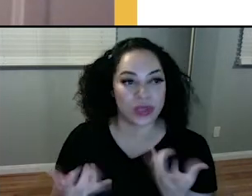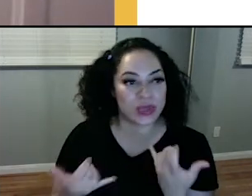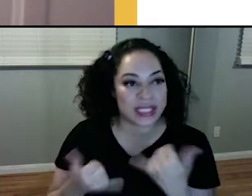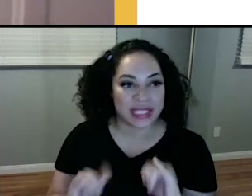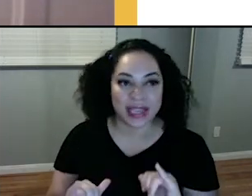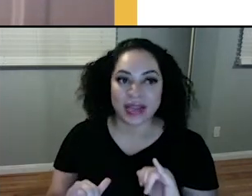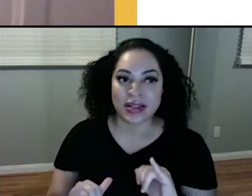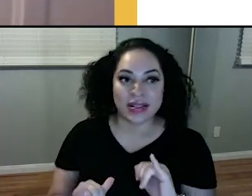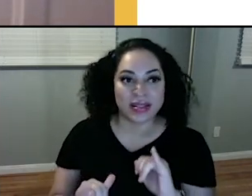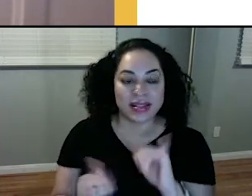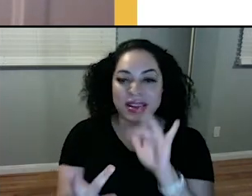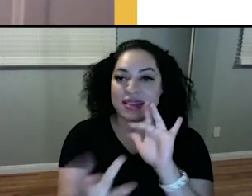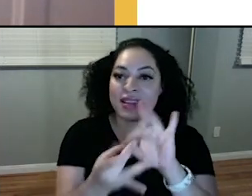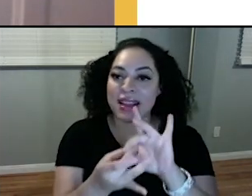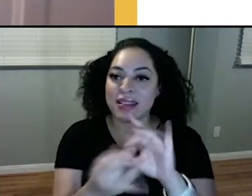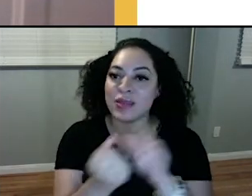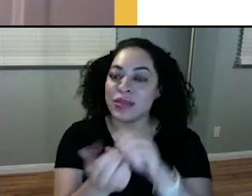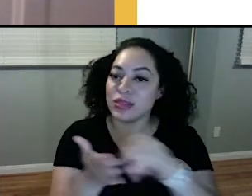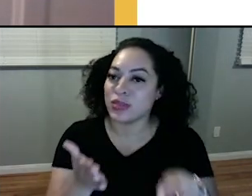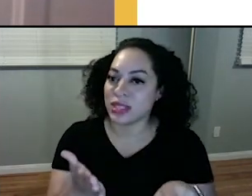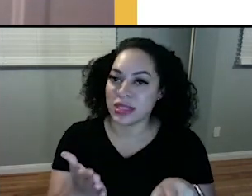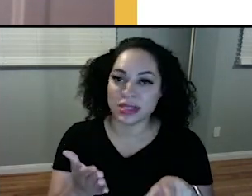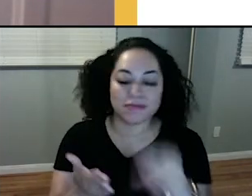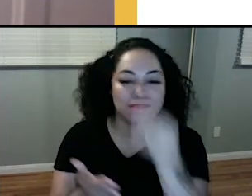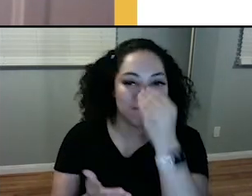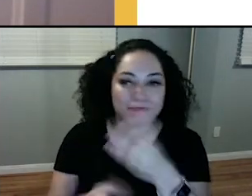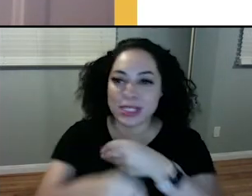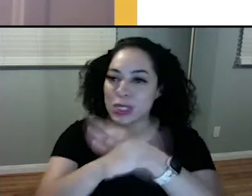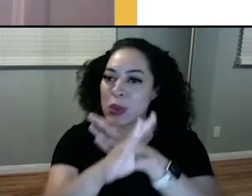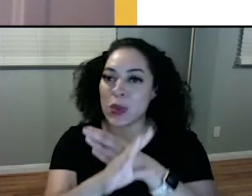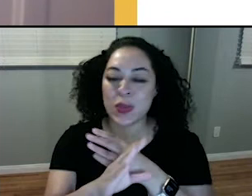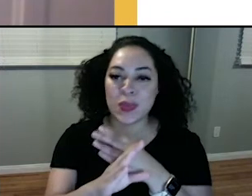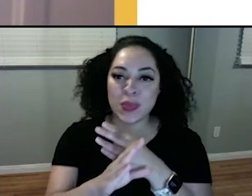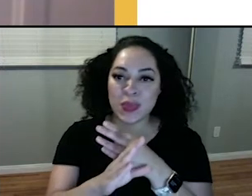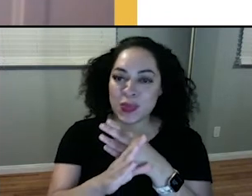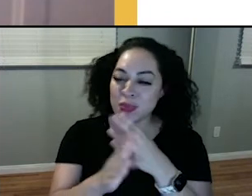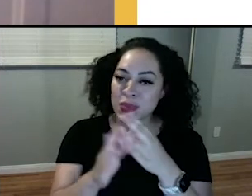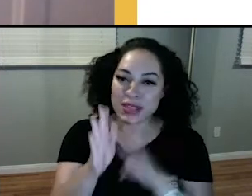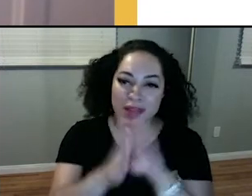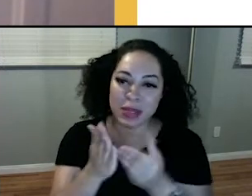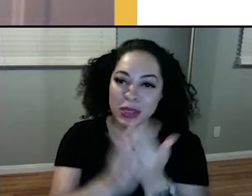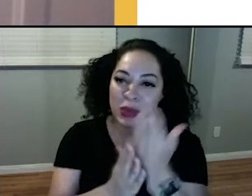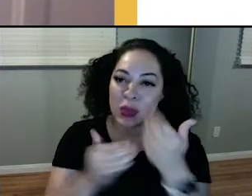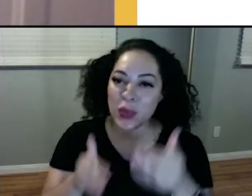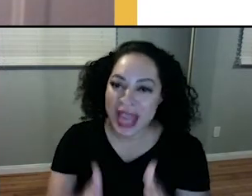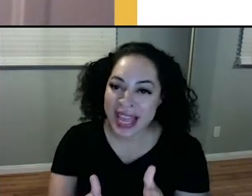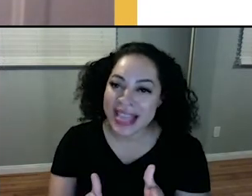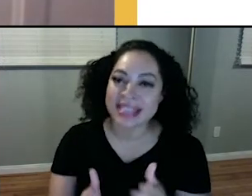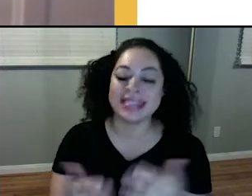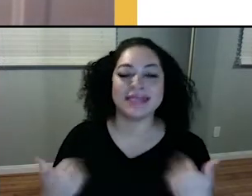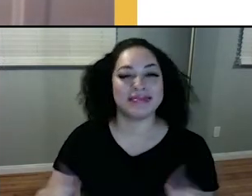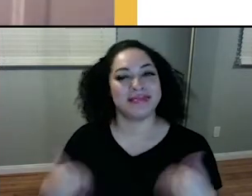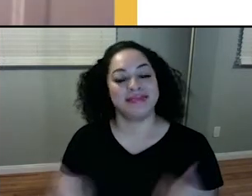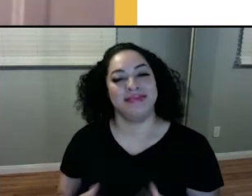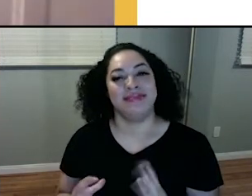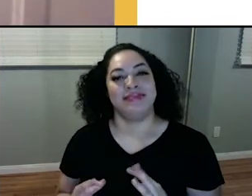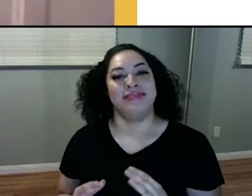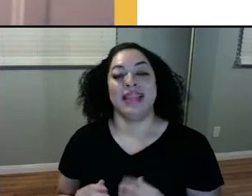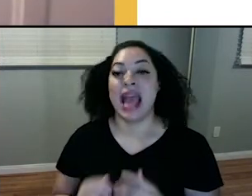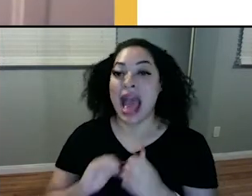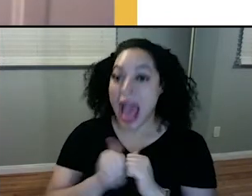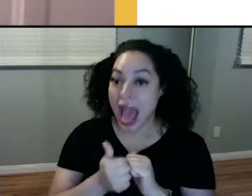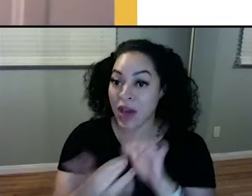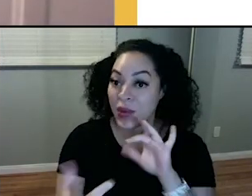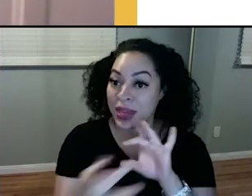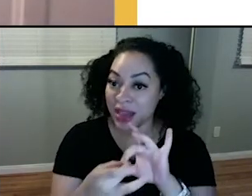this new way of teaching and connecting stop them. You, the people watching this, are finding new ways to connect. The way